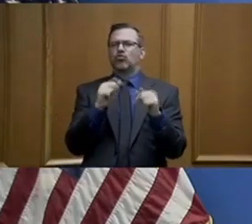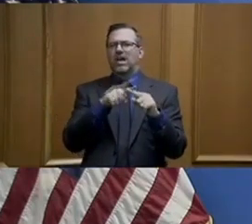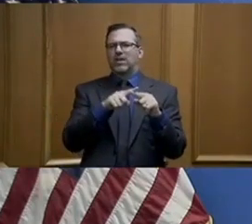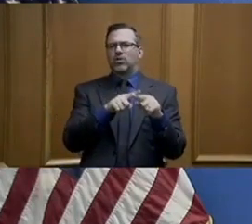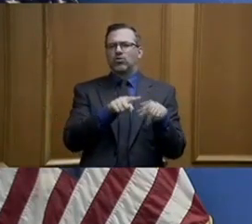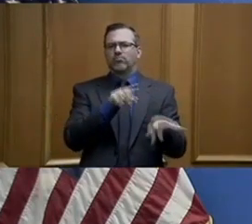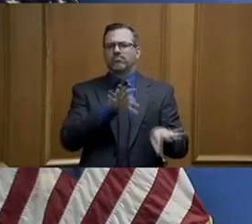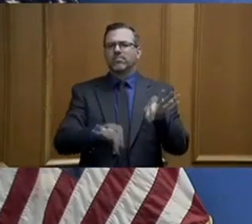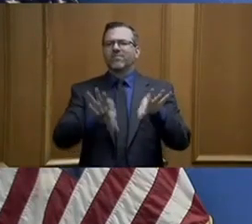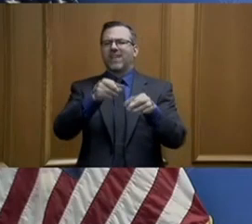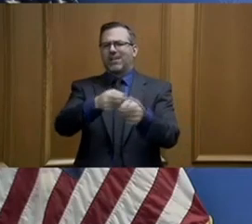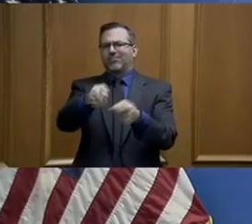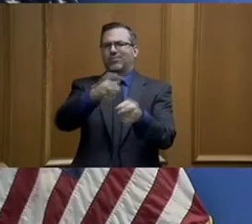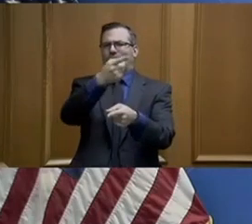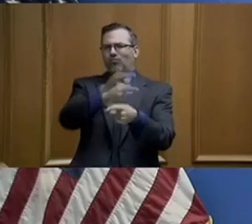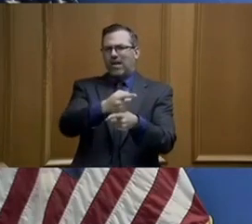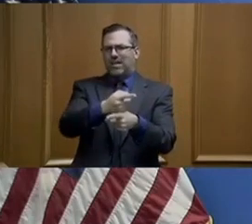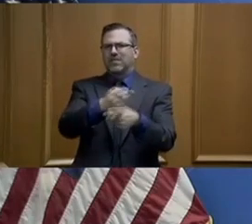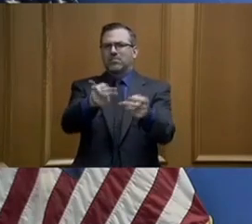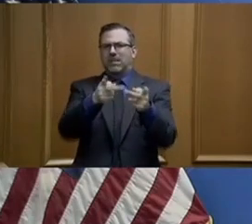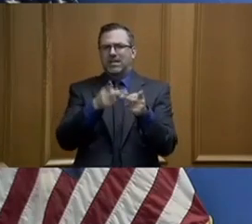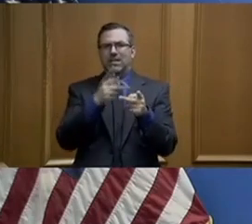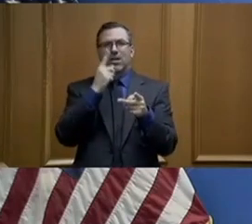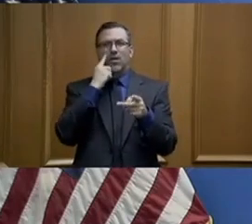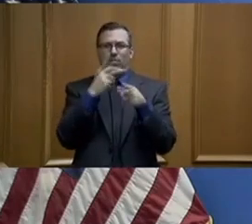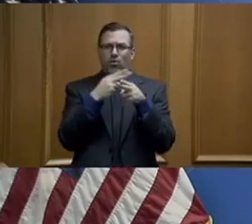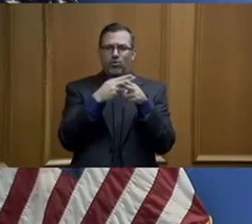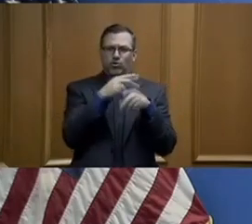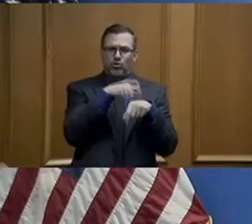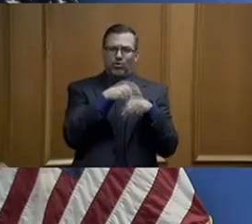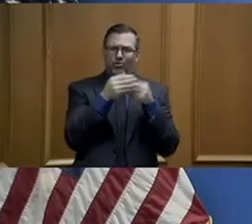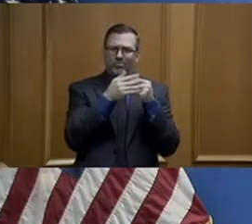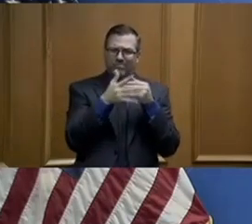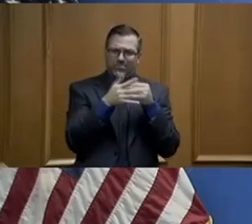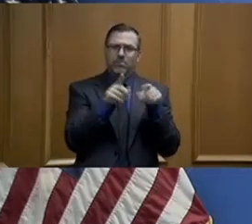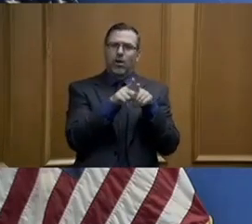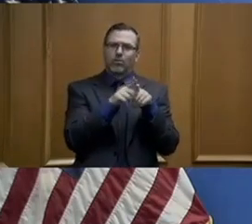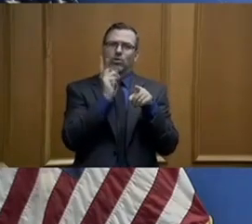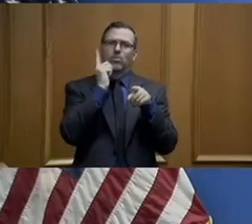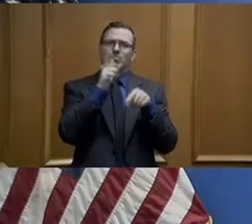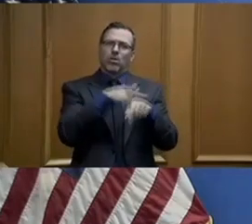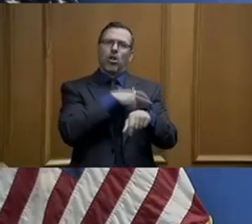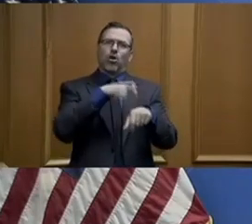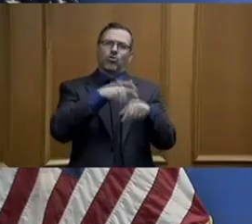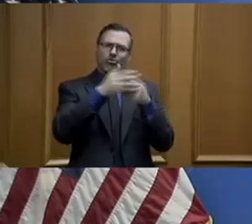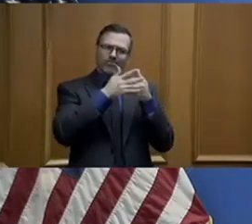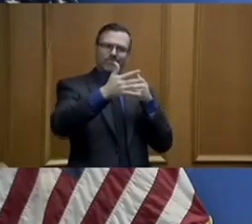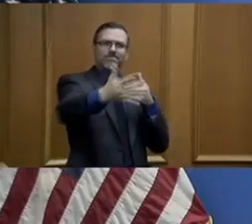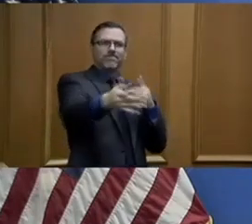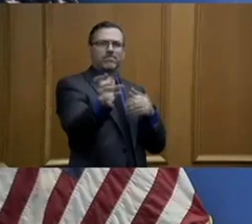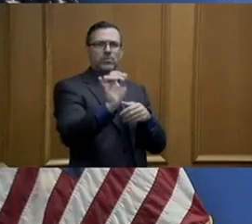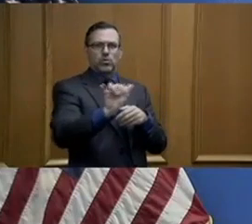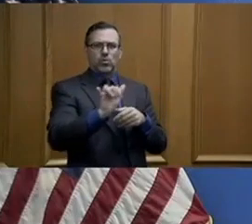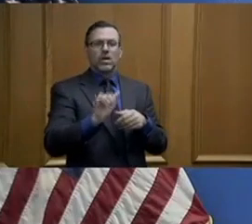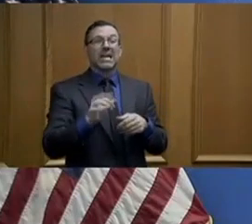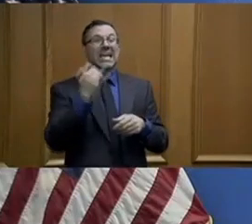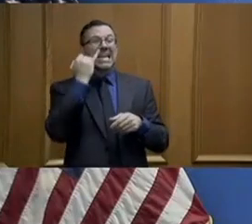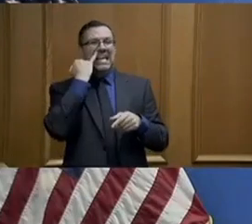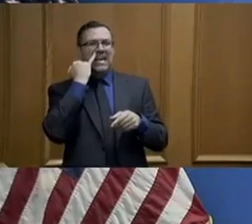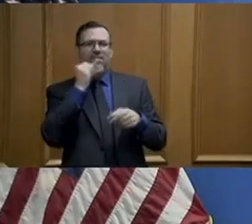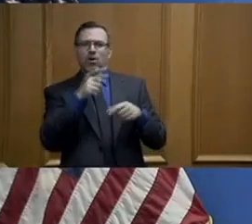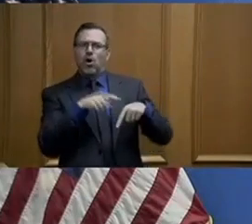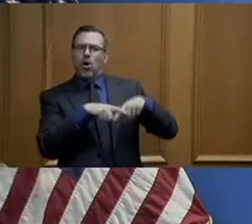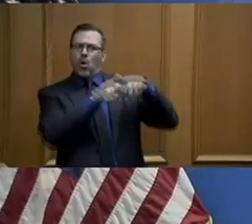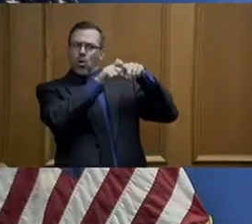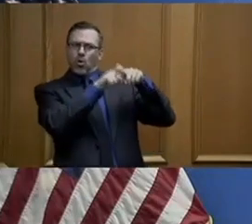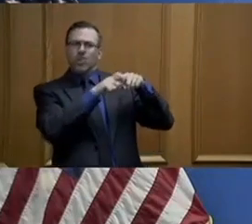can occupy, not only in the short term, but the long term. So if anything's been put on hold, it's only because we're just continuing to assess, but it doesn't